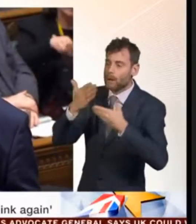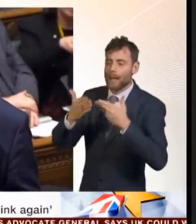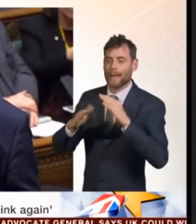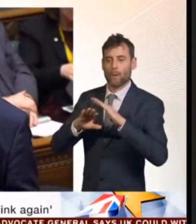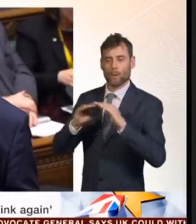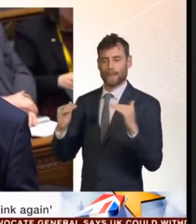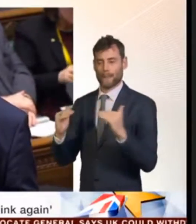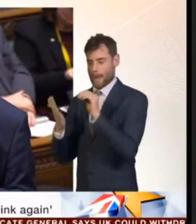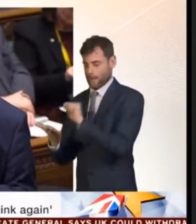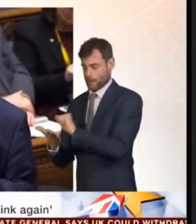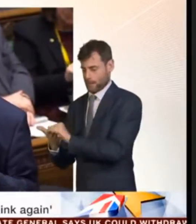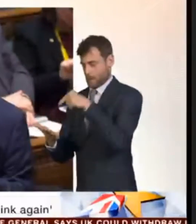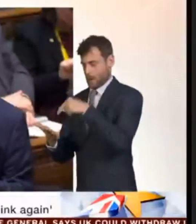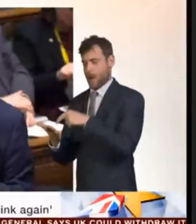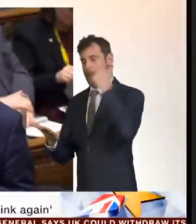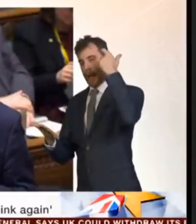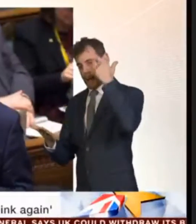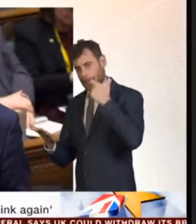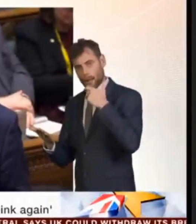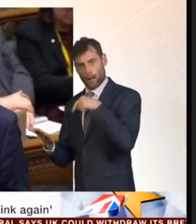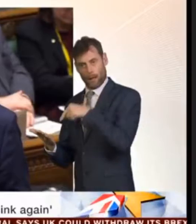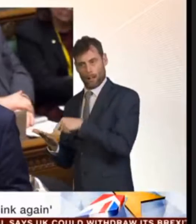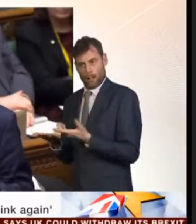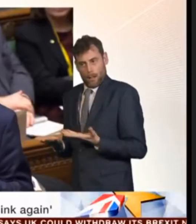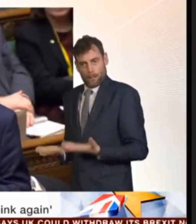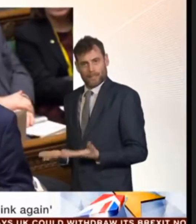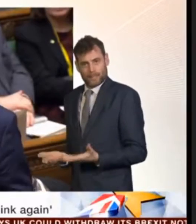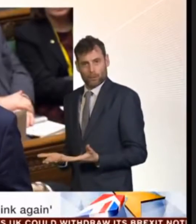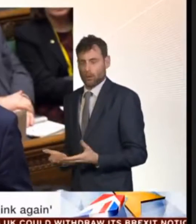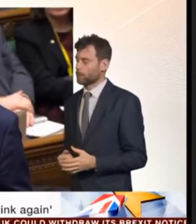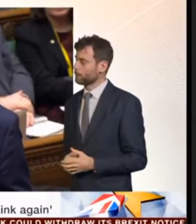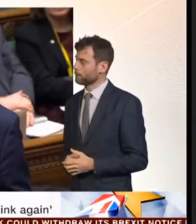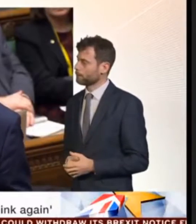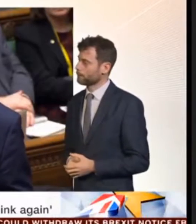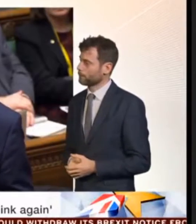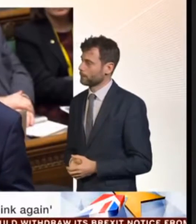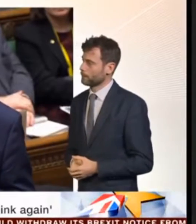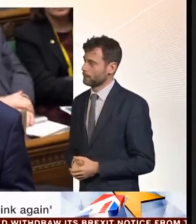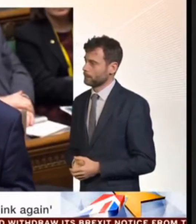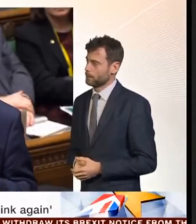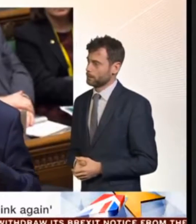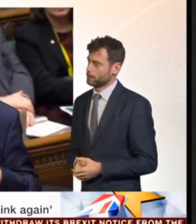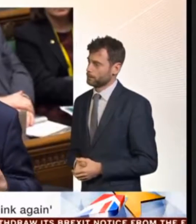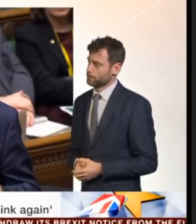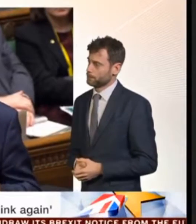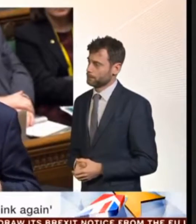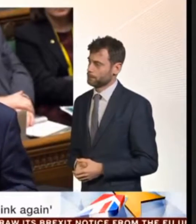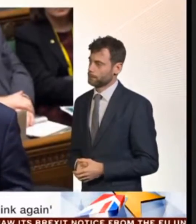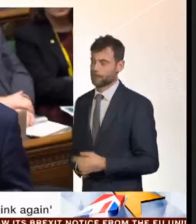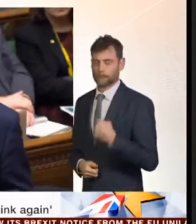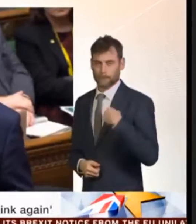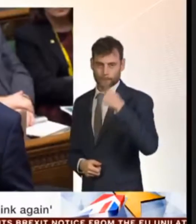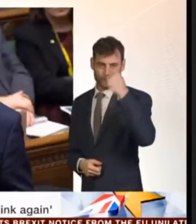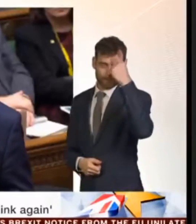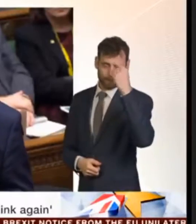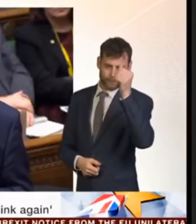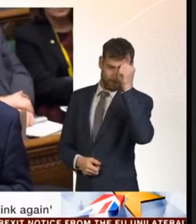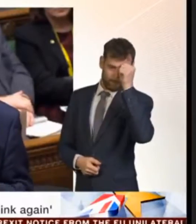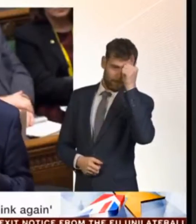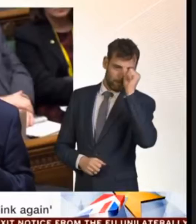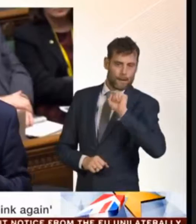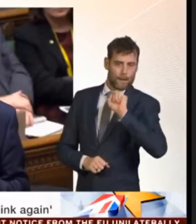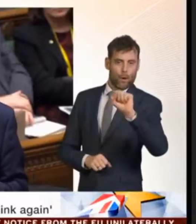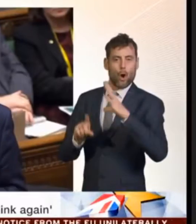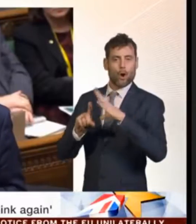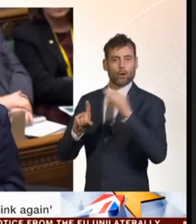those terms. It was an attempted sop, possibly at some of their own MPs, who I know are in a very difficult position just